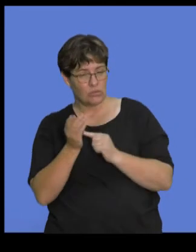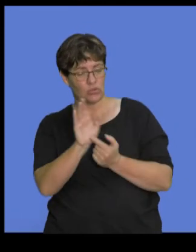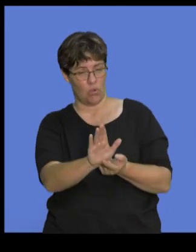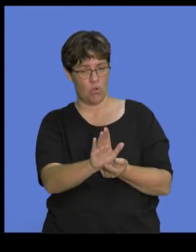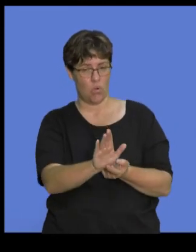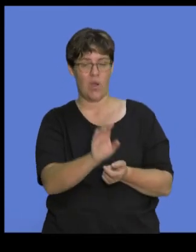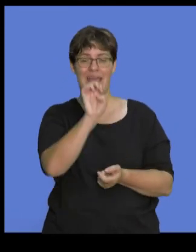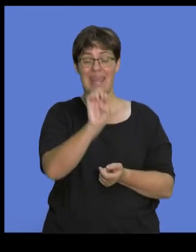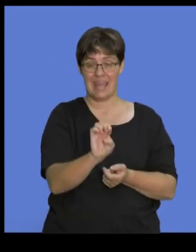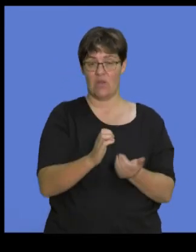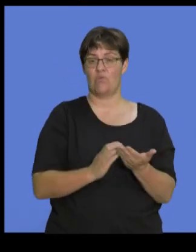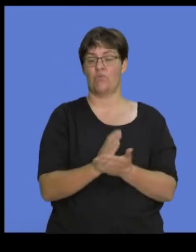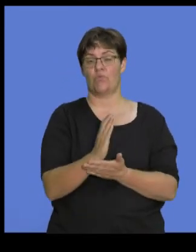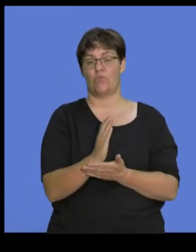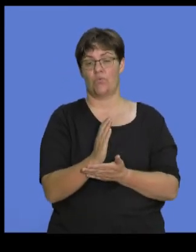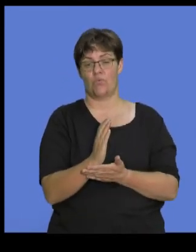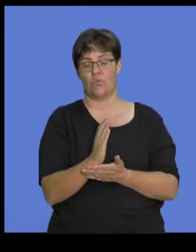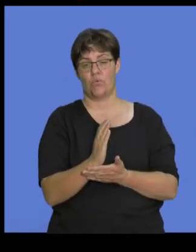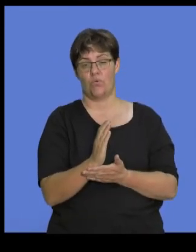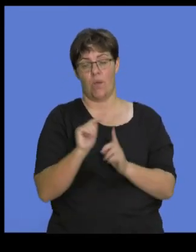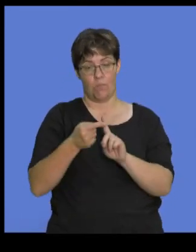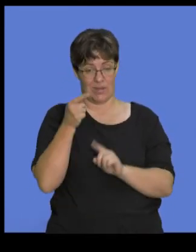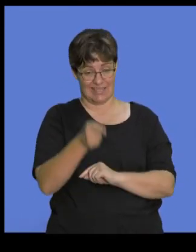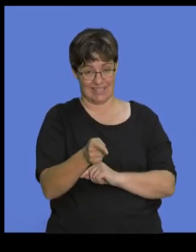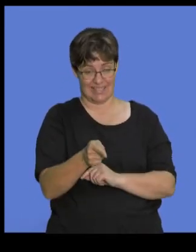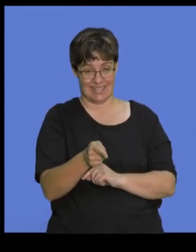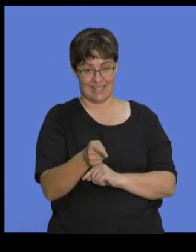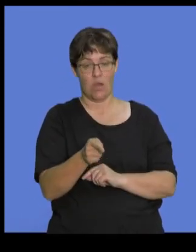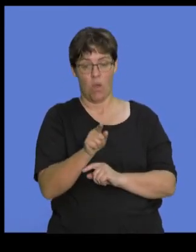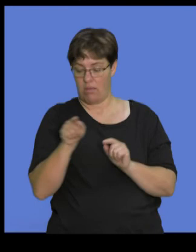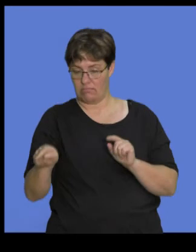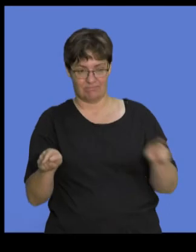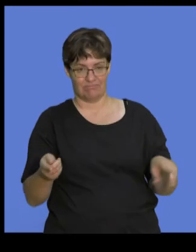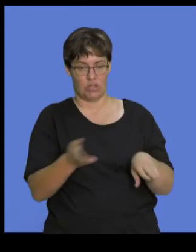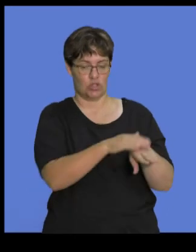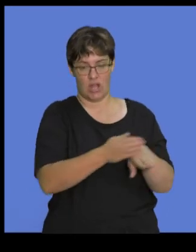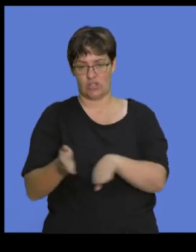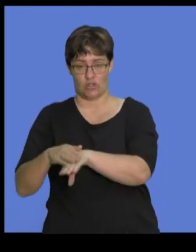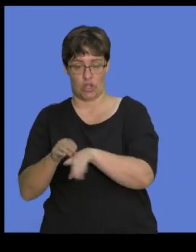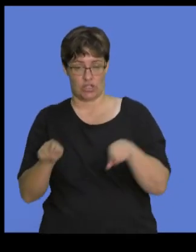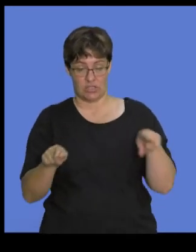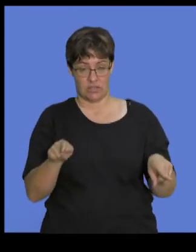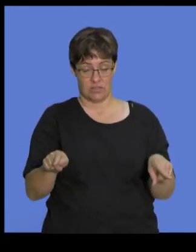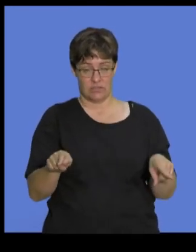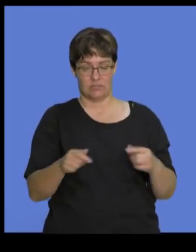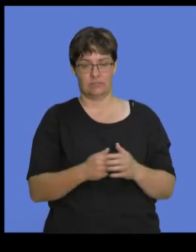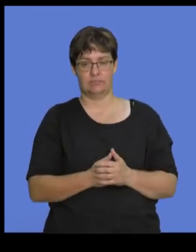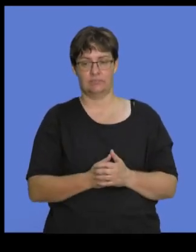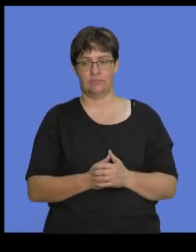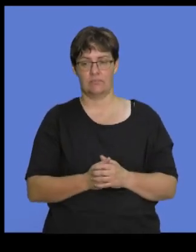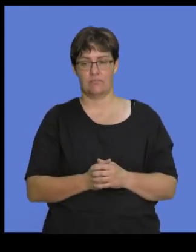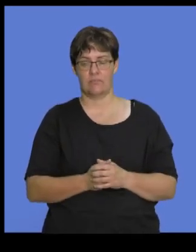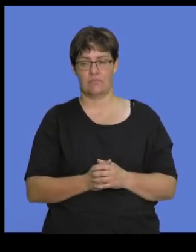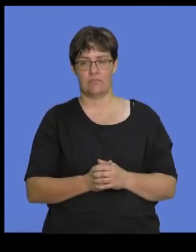vector nature of E due to a point, at a point due to 2 more than 1 charge, okay? And then here